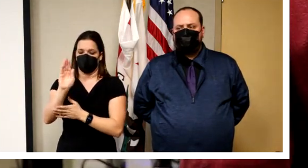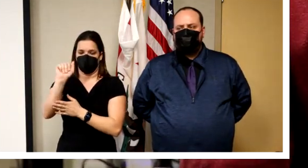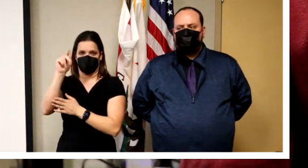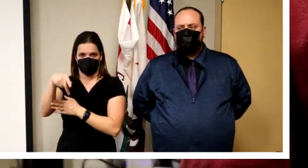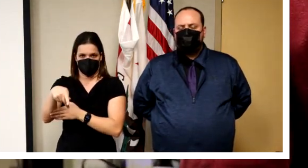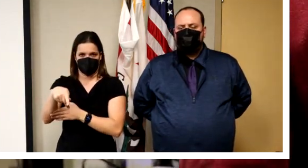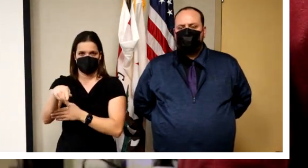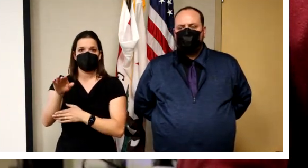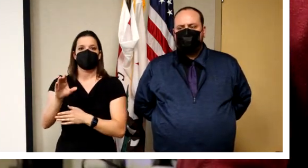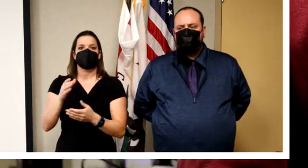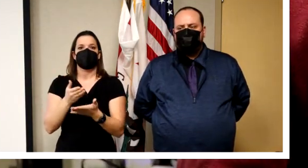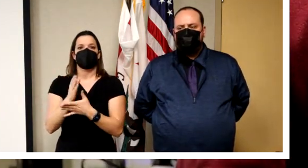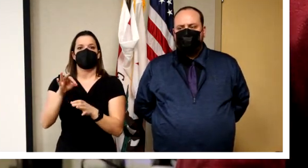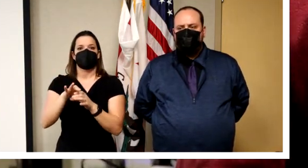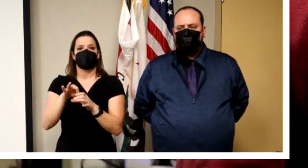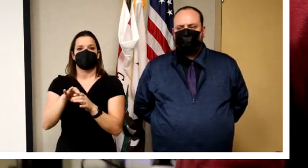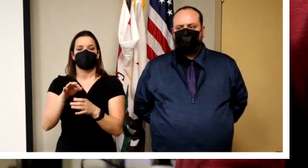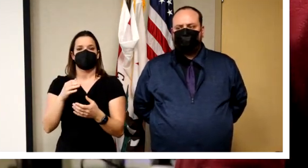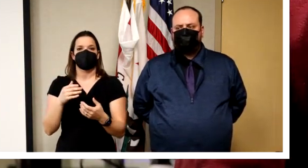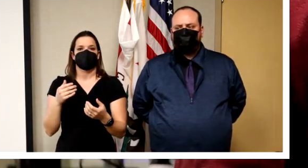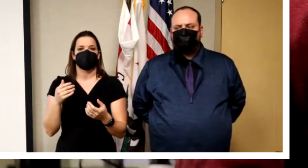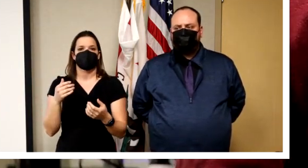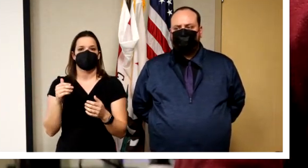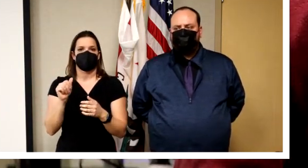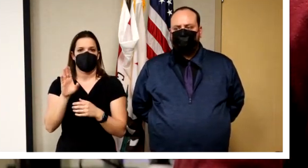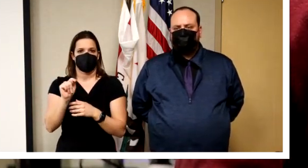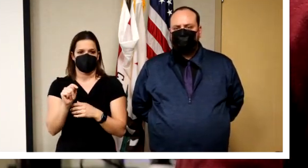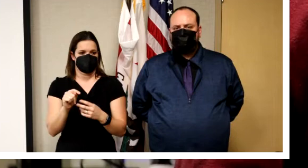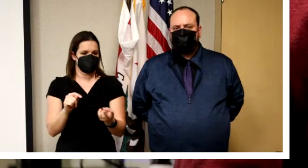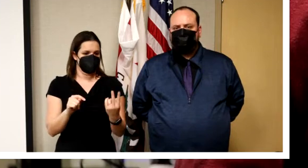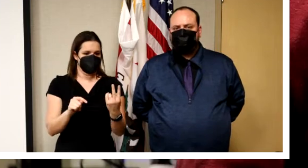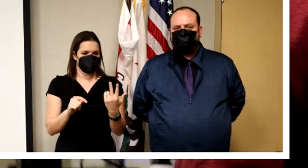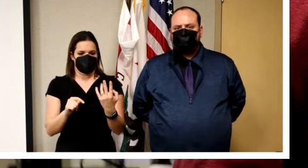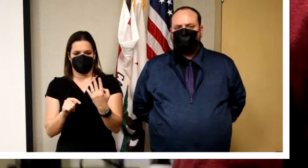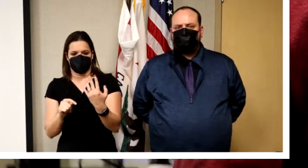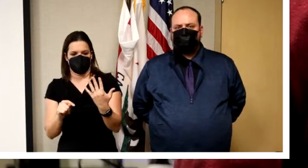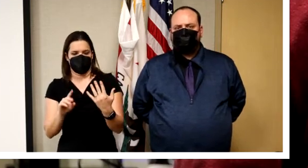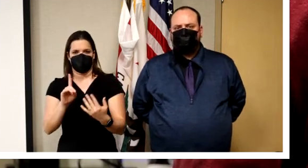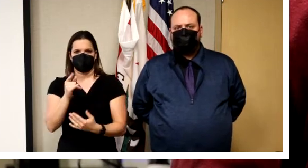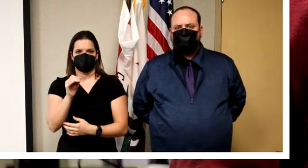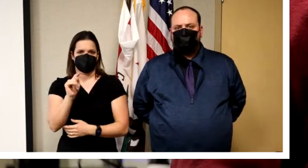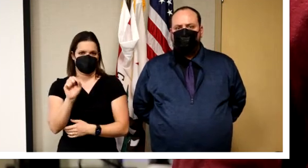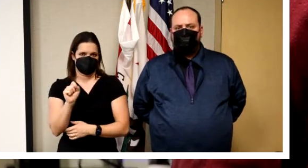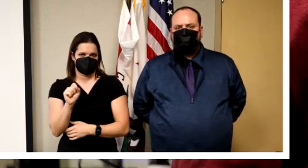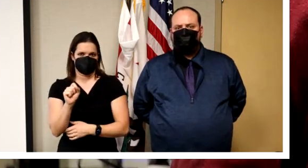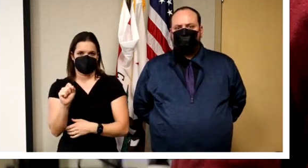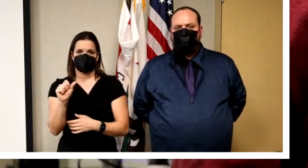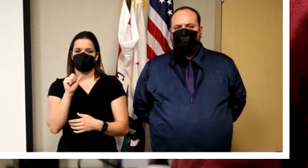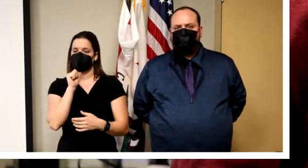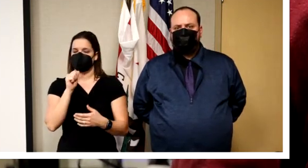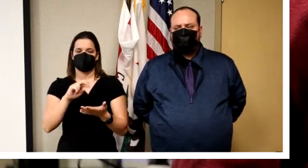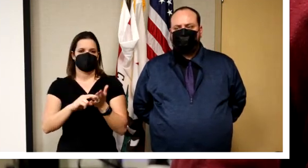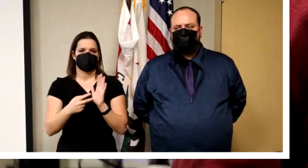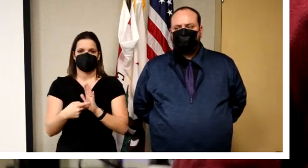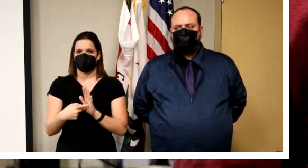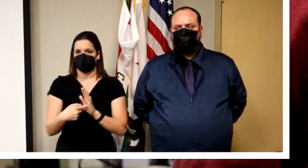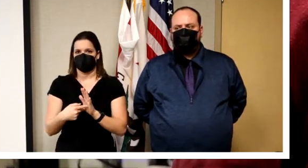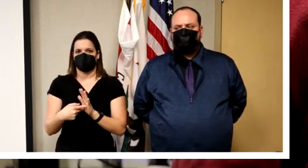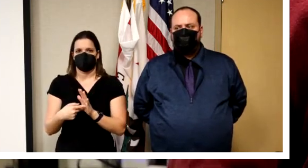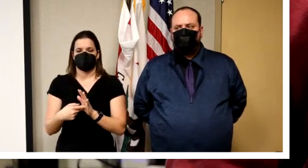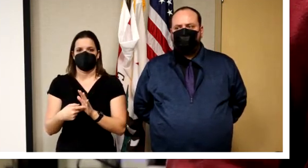of the Voting Rights Act. Whether it be 2 districts, 3 districts, 4 districts, whatever, that doesn't mean